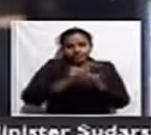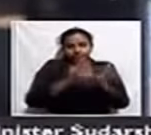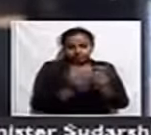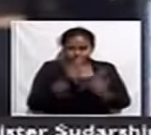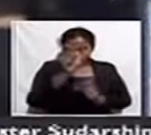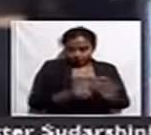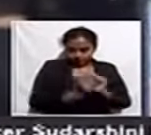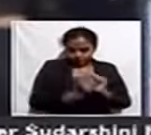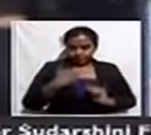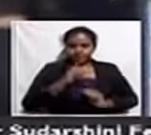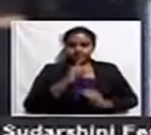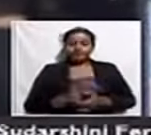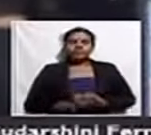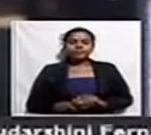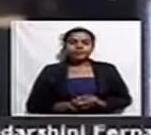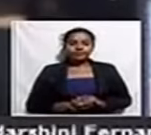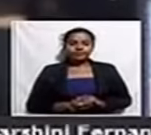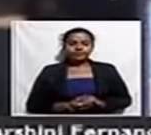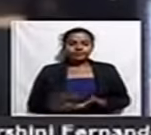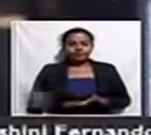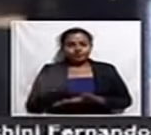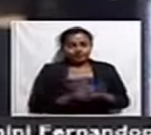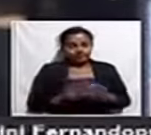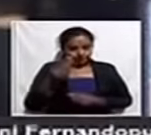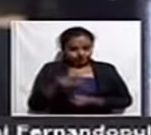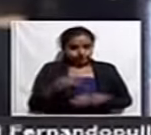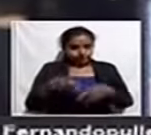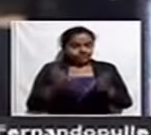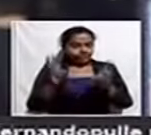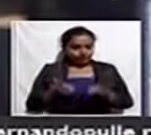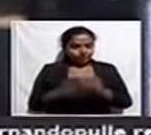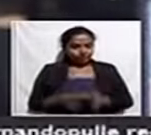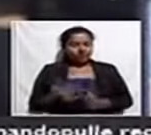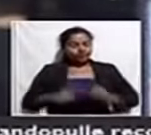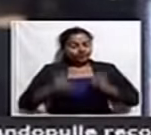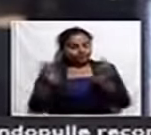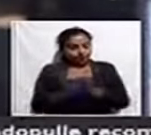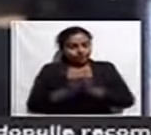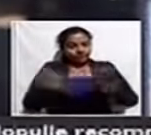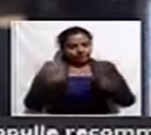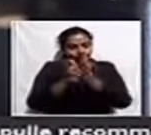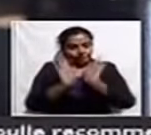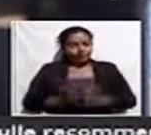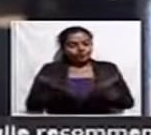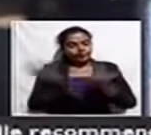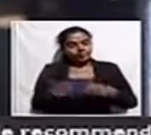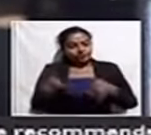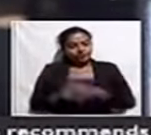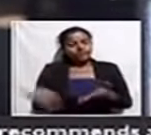That's all the news we have for you this evening. It was a pleasure to have you with us. We urge you to watch all of these and more